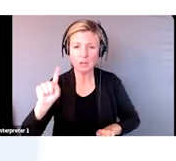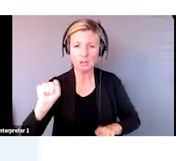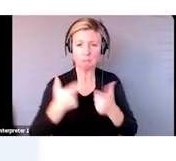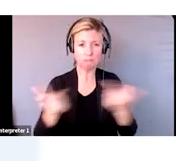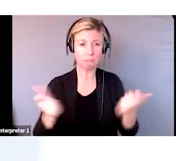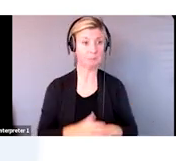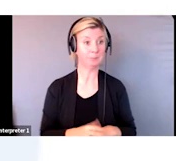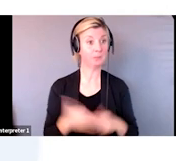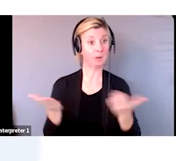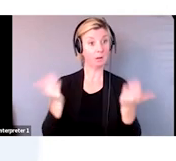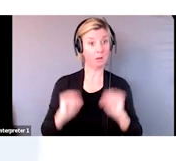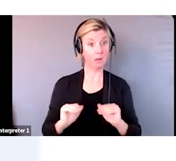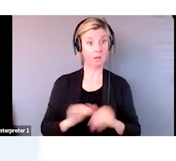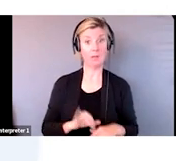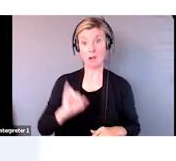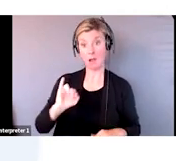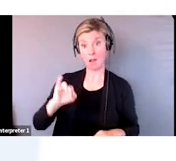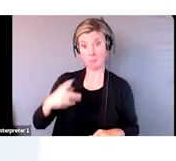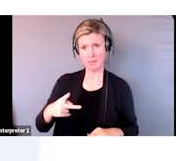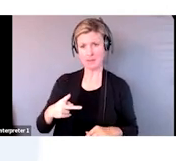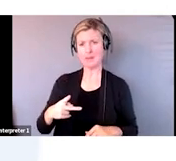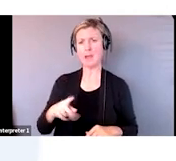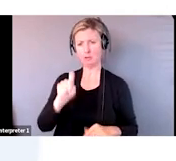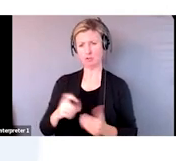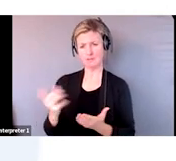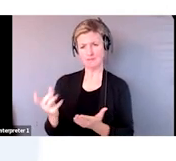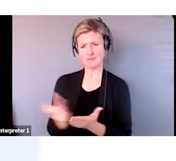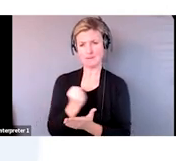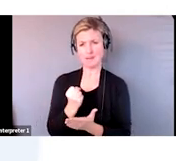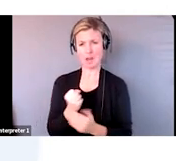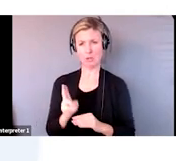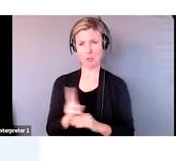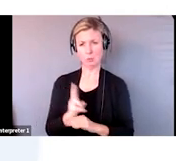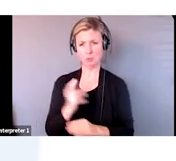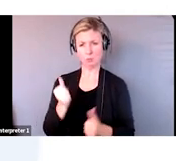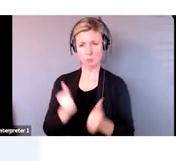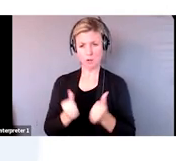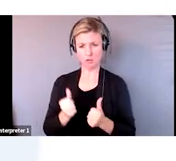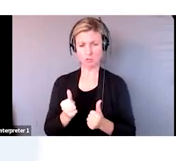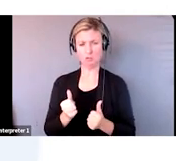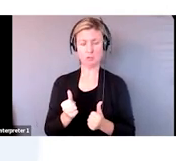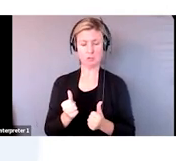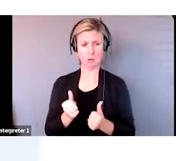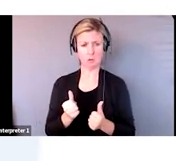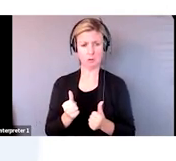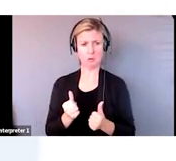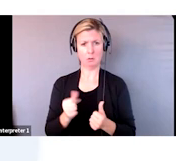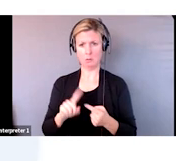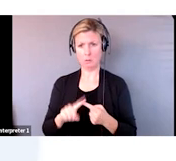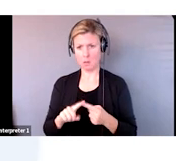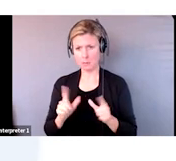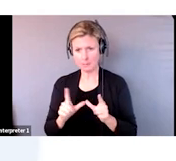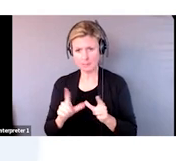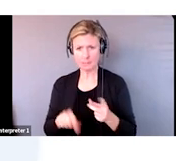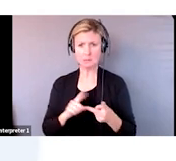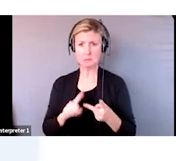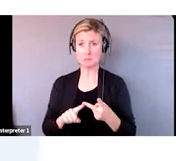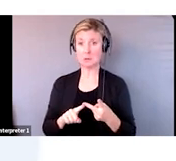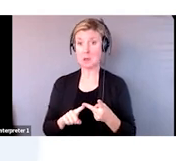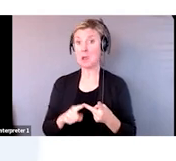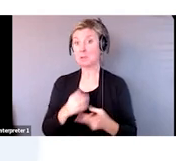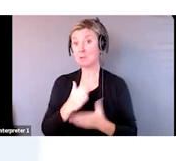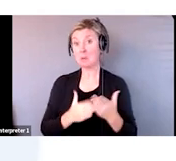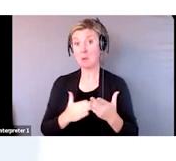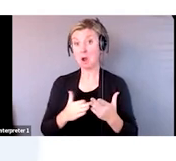your goals? So what IP should you leverage? What should you be licensing out? What should you be keeping for yourself? Are there